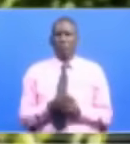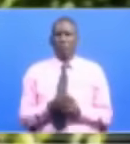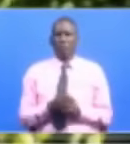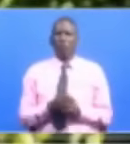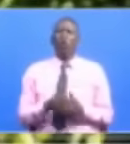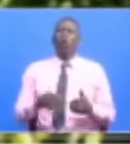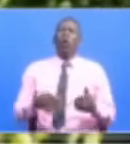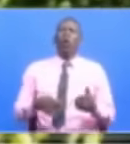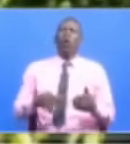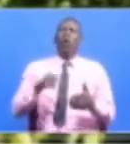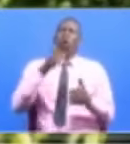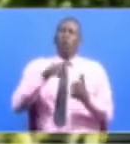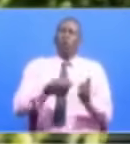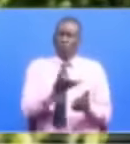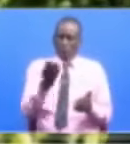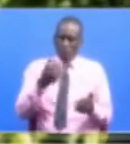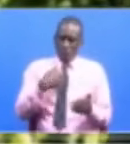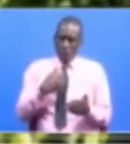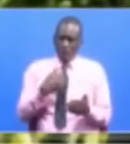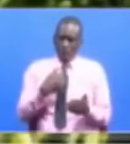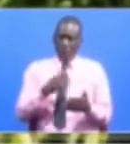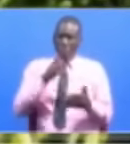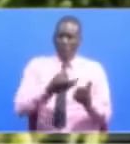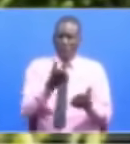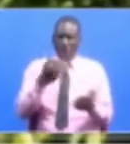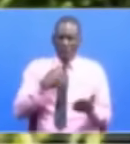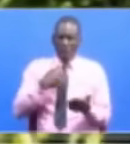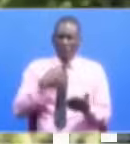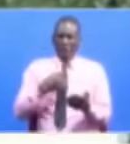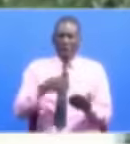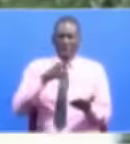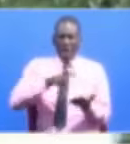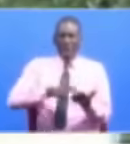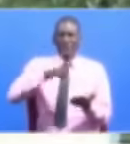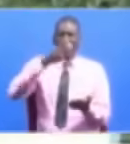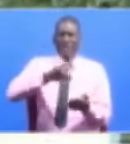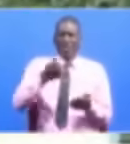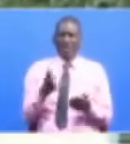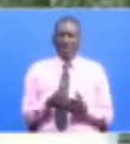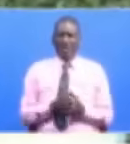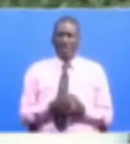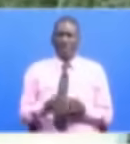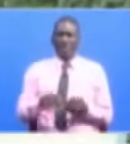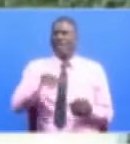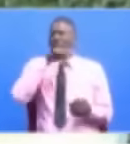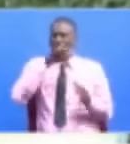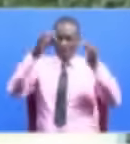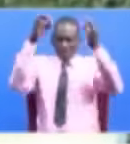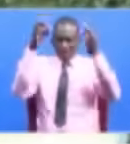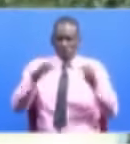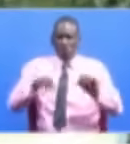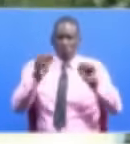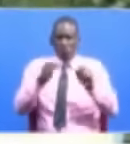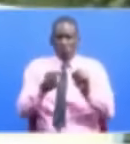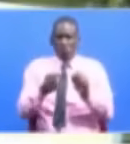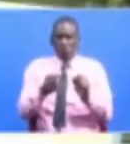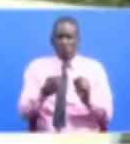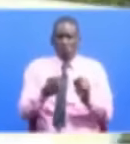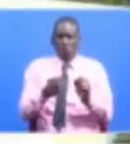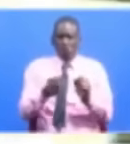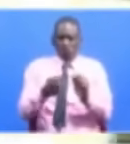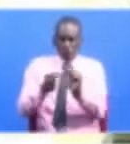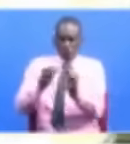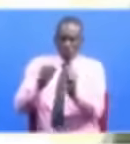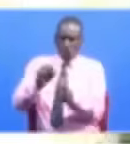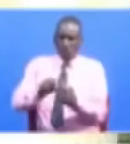what they have, the comparative advantages, and so on. Odinga's decision is likely to slow down his